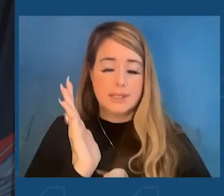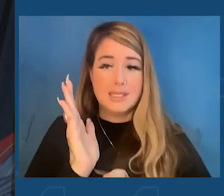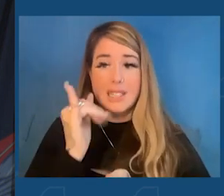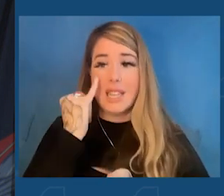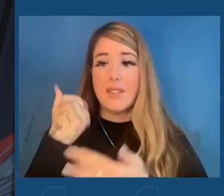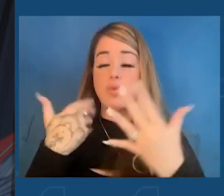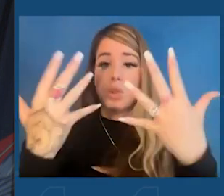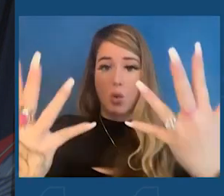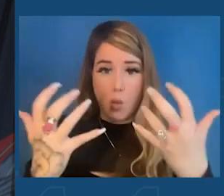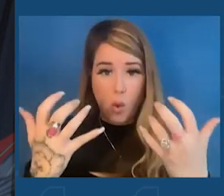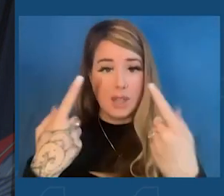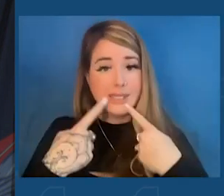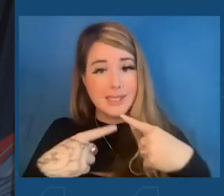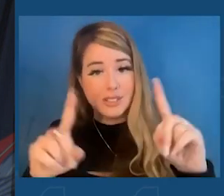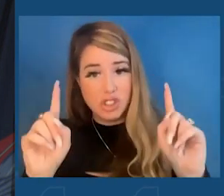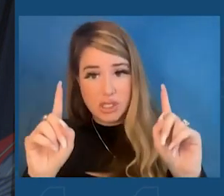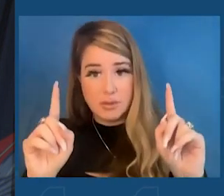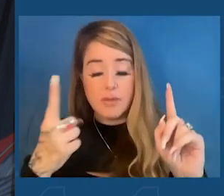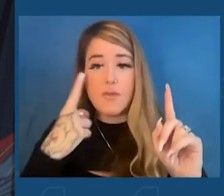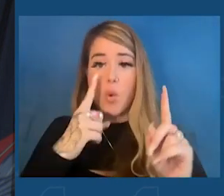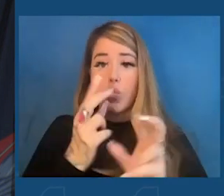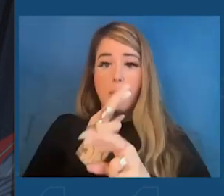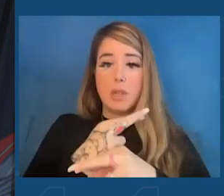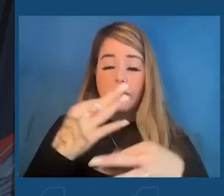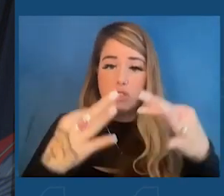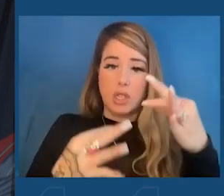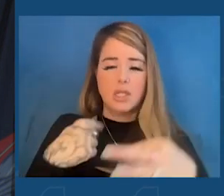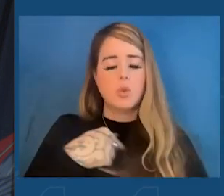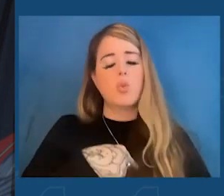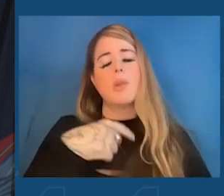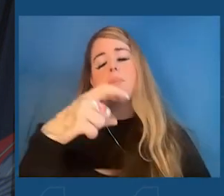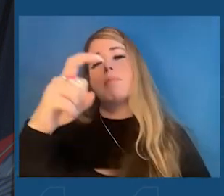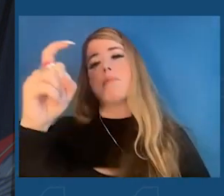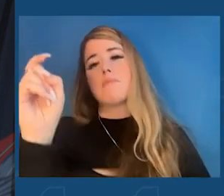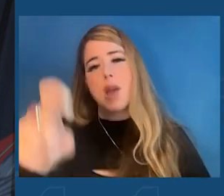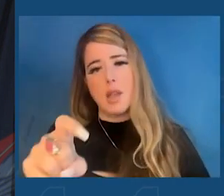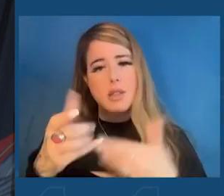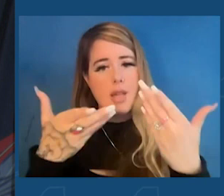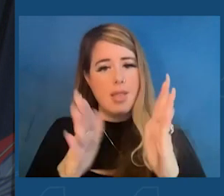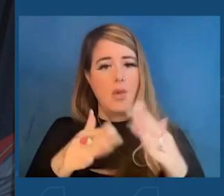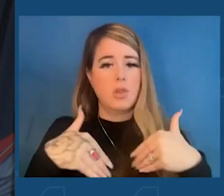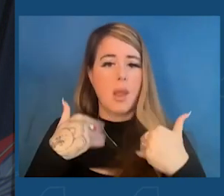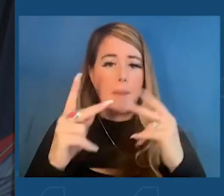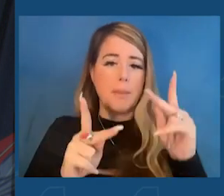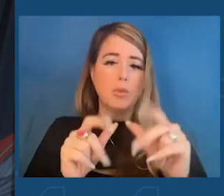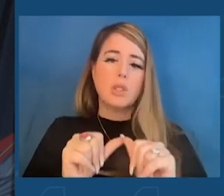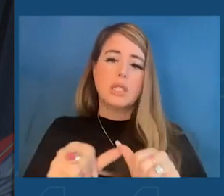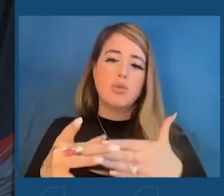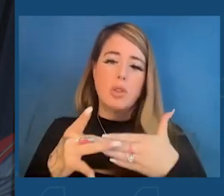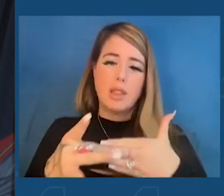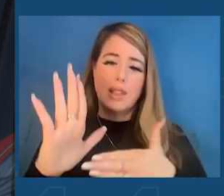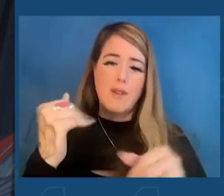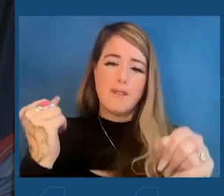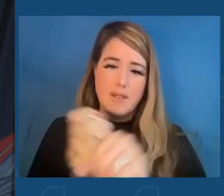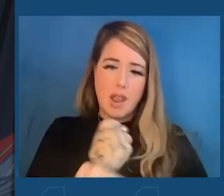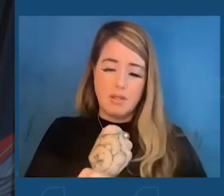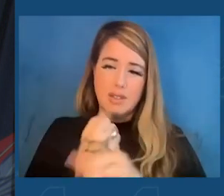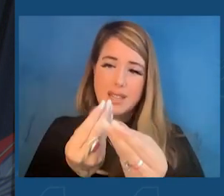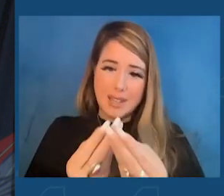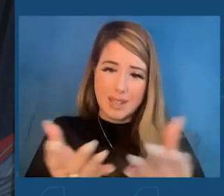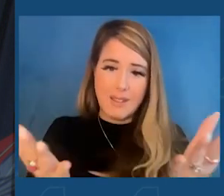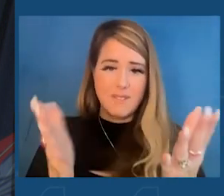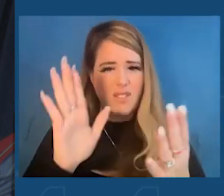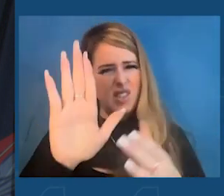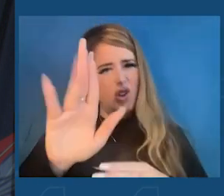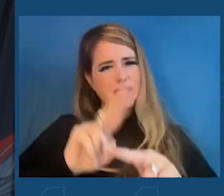to succeed in achieving reproductive justice, we must let young people continue to lead this fight and give them a seat at this